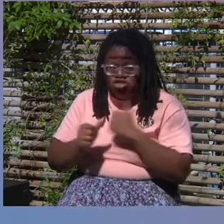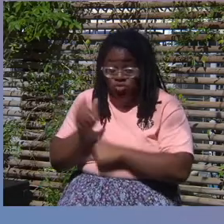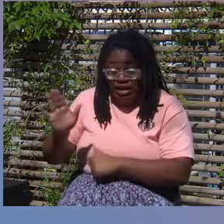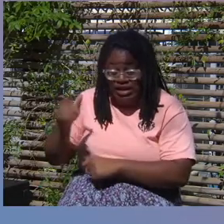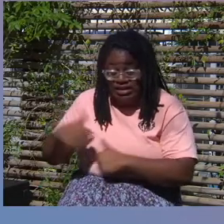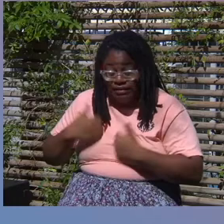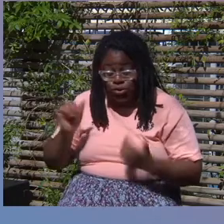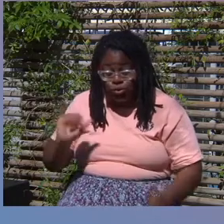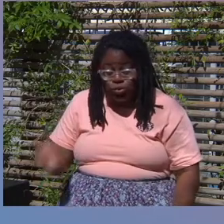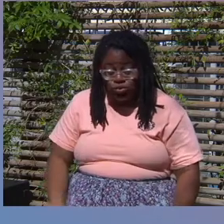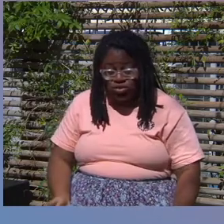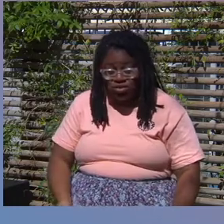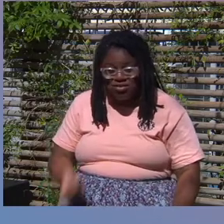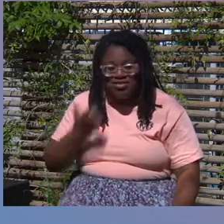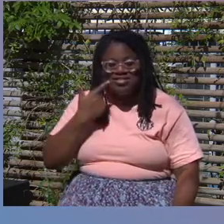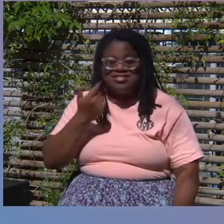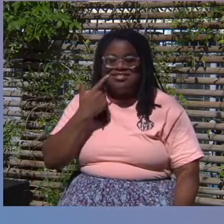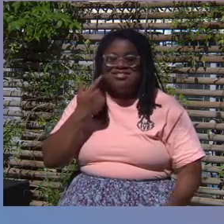Yeah.